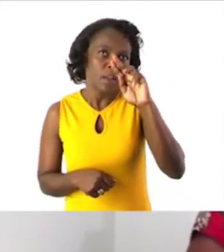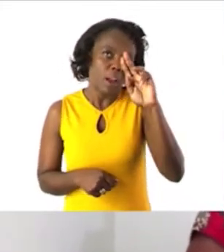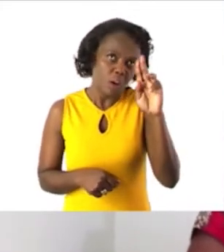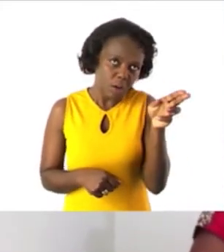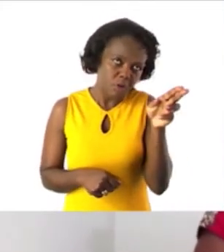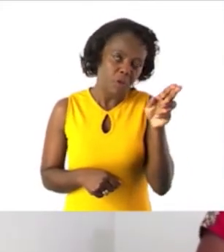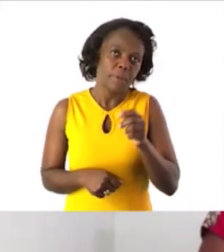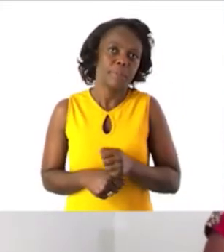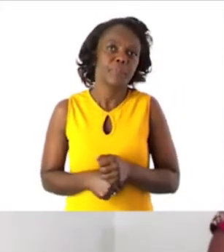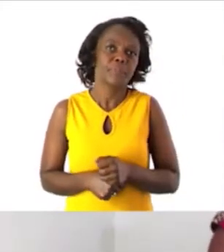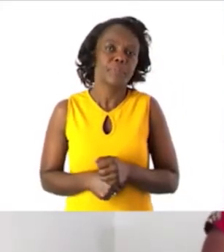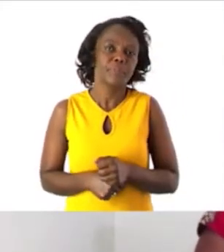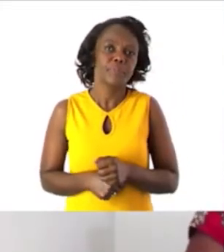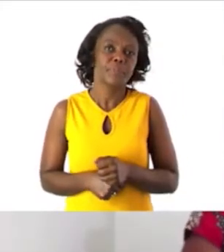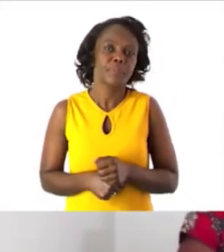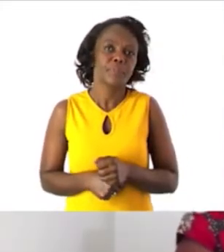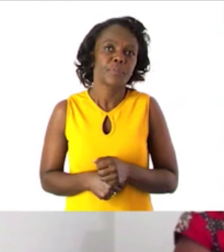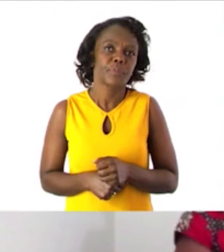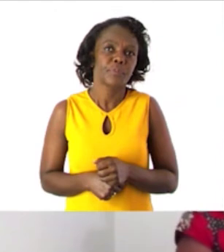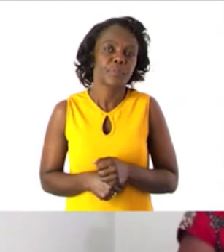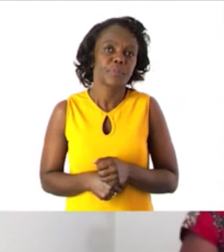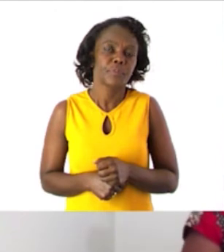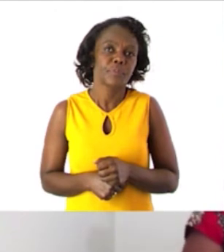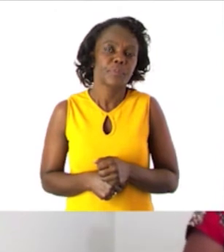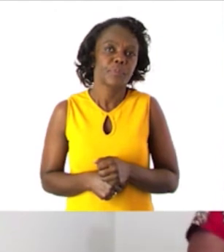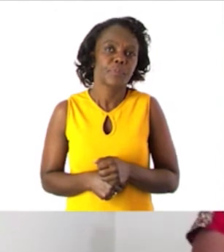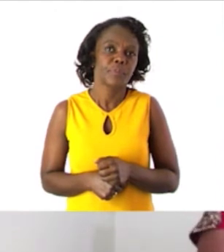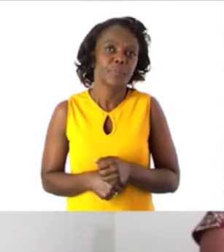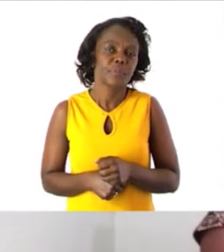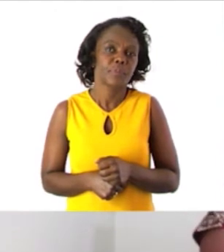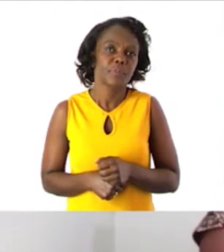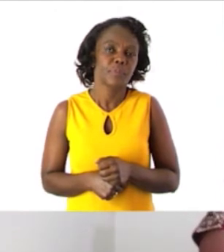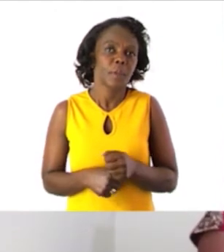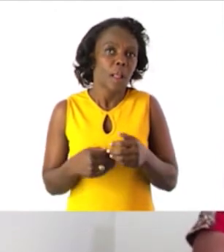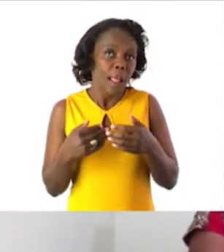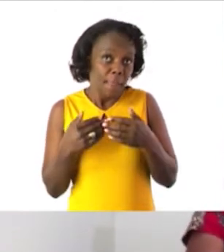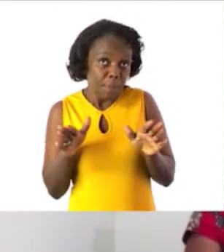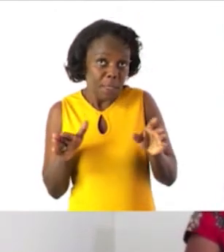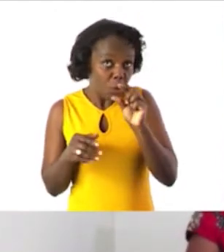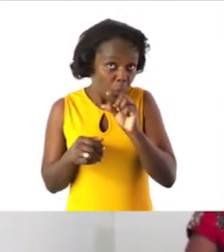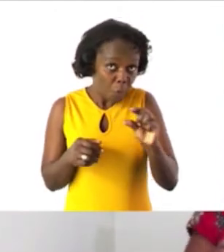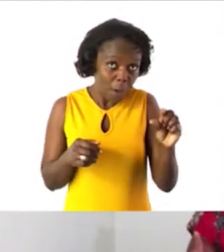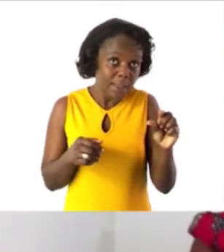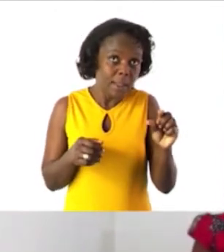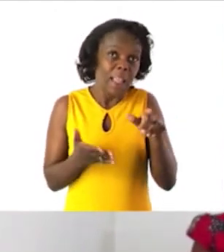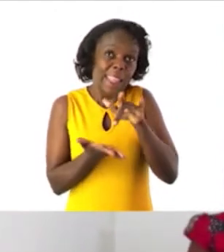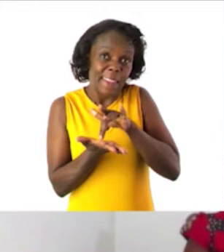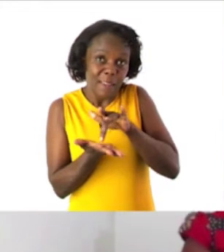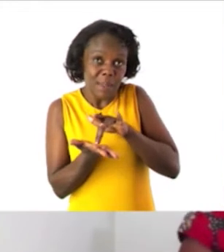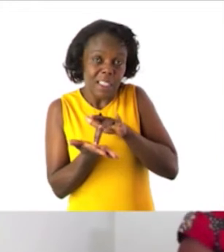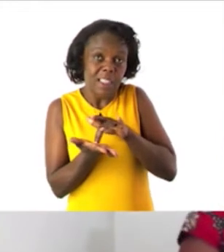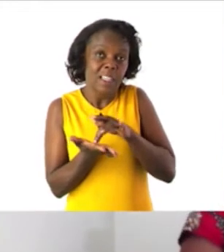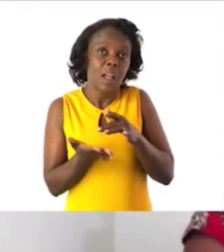the h. When they come together like that in a word, it doesn't matter at the beginning of the word, in the middle, or at the